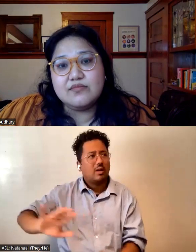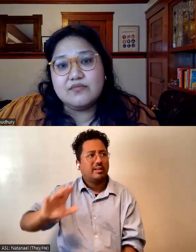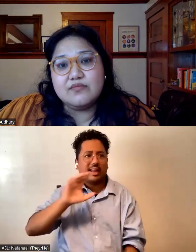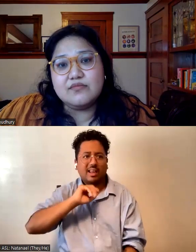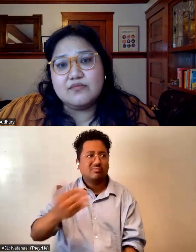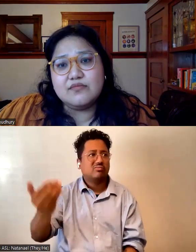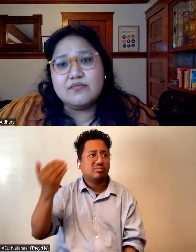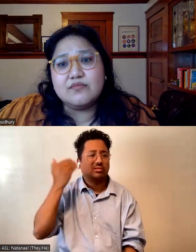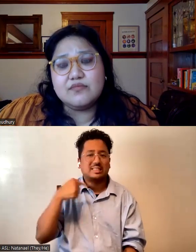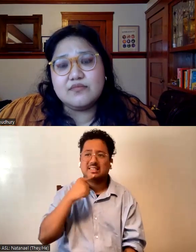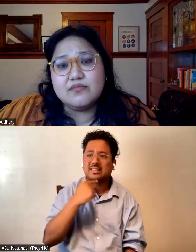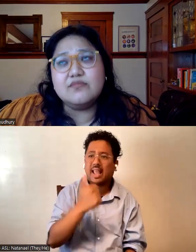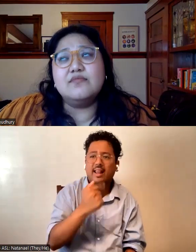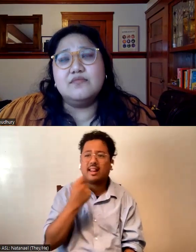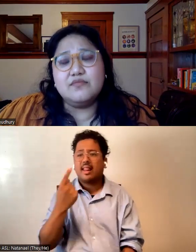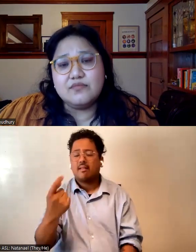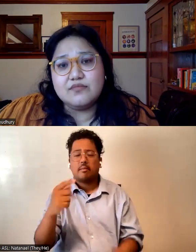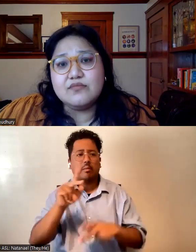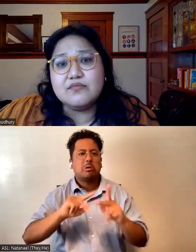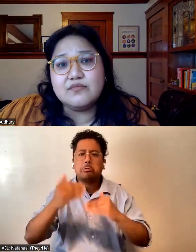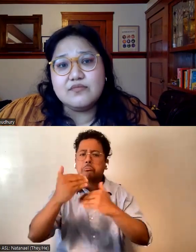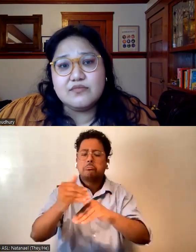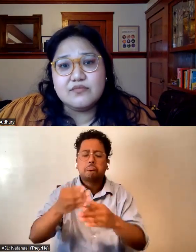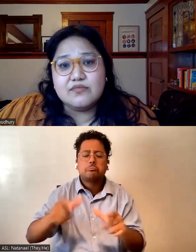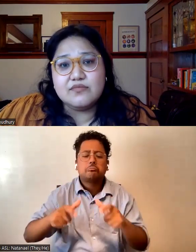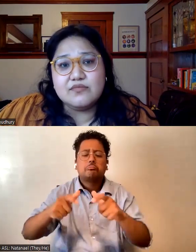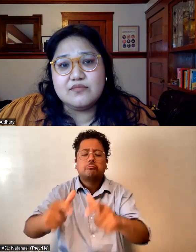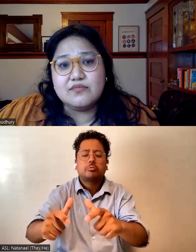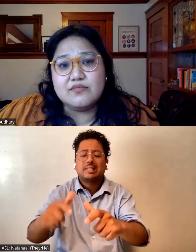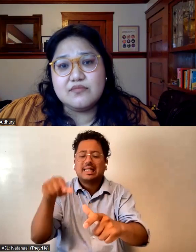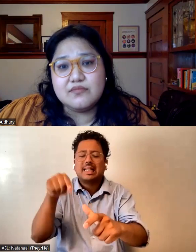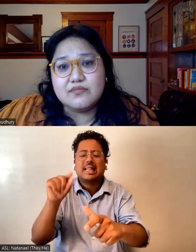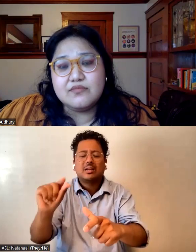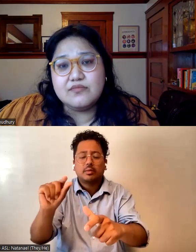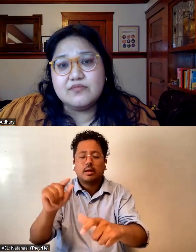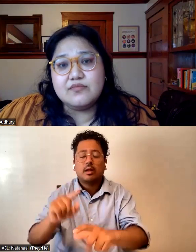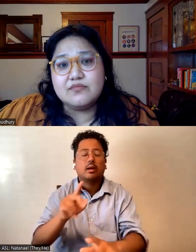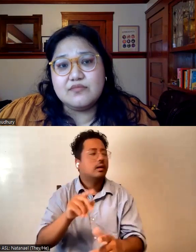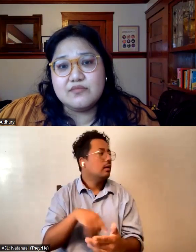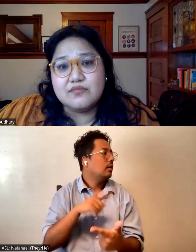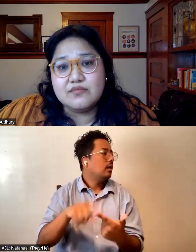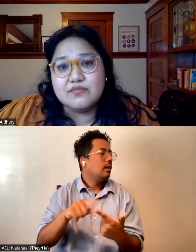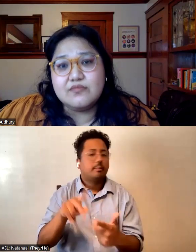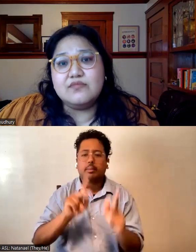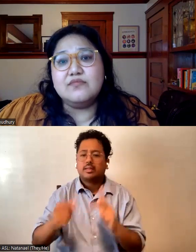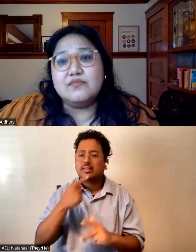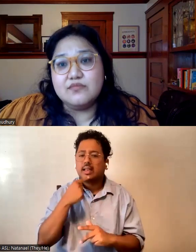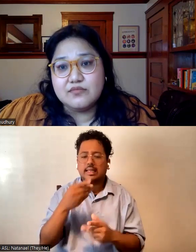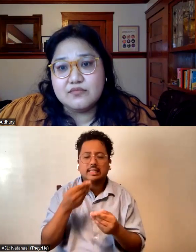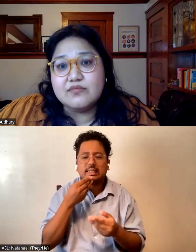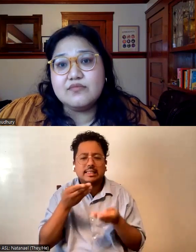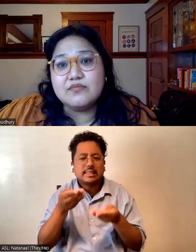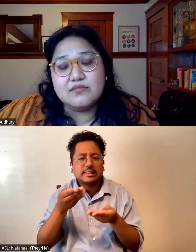being encouraged to restrict food, being discouraged from eating enough until fullness,